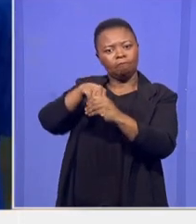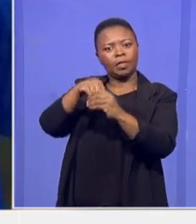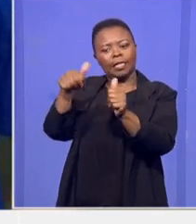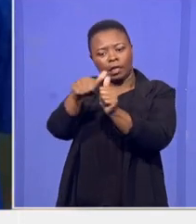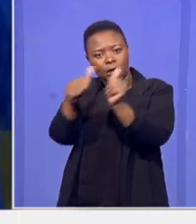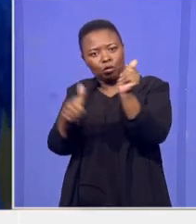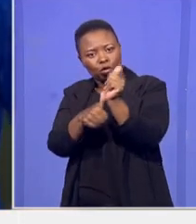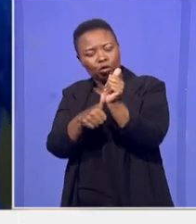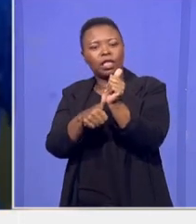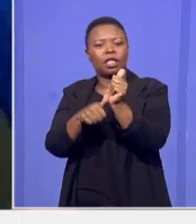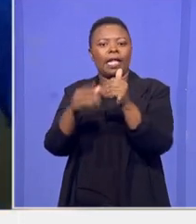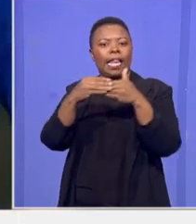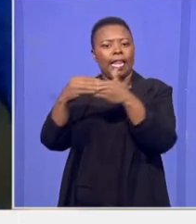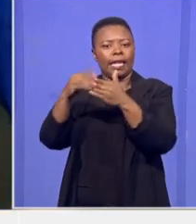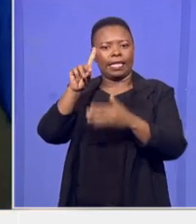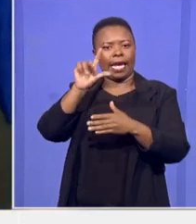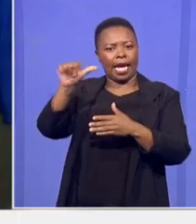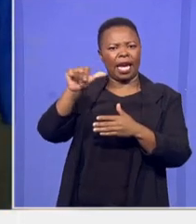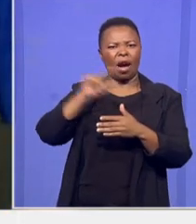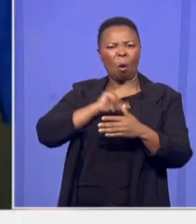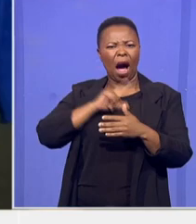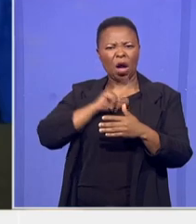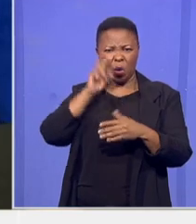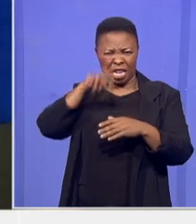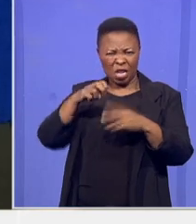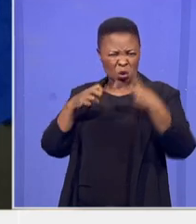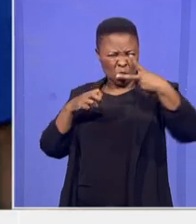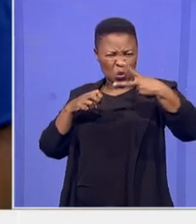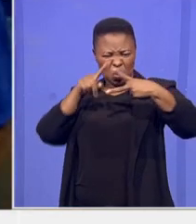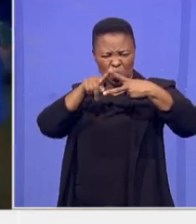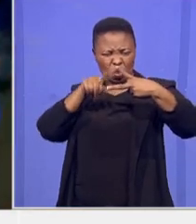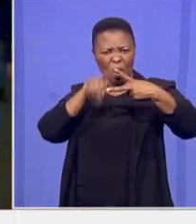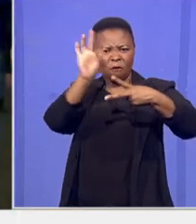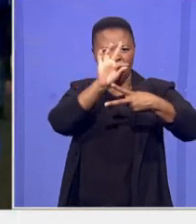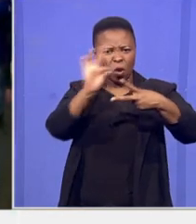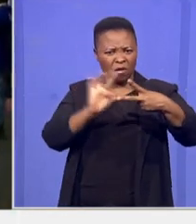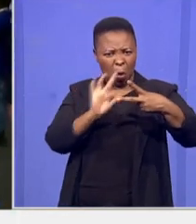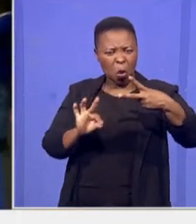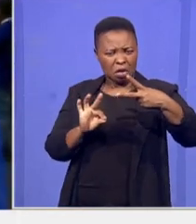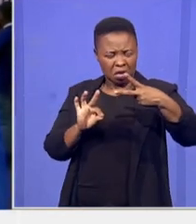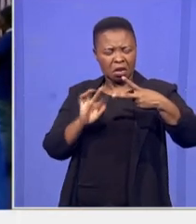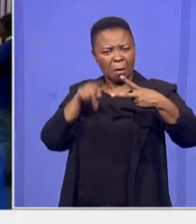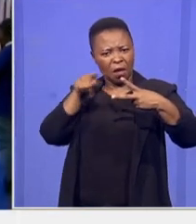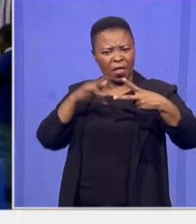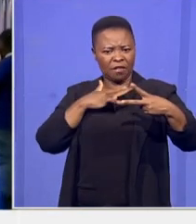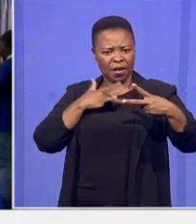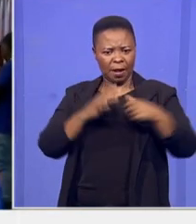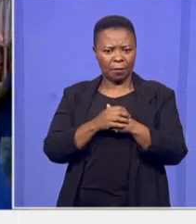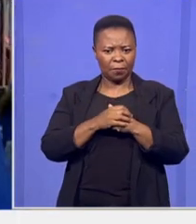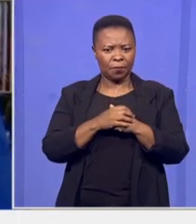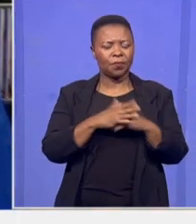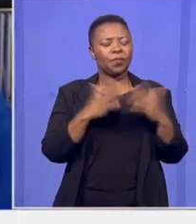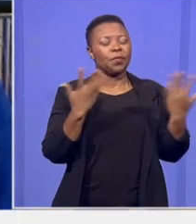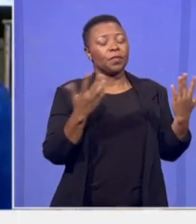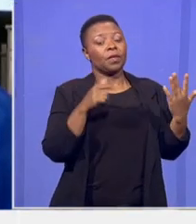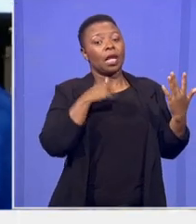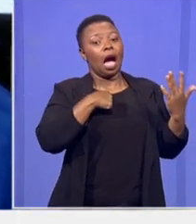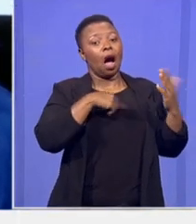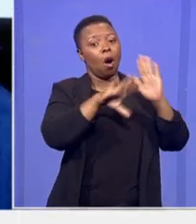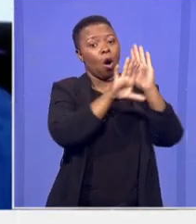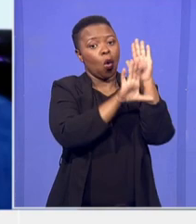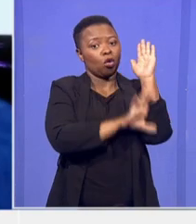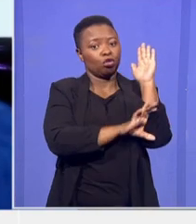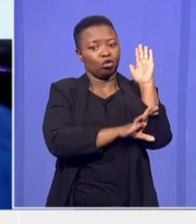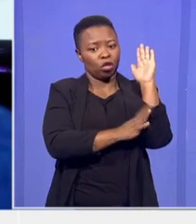What transpired there? Because we had to vote twice on that particular motion. Yes. So in terms of our federal constitution,